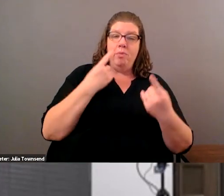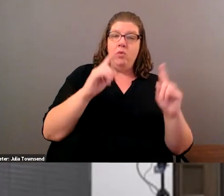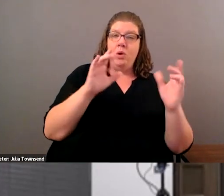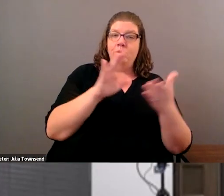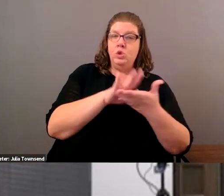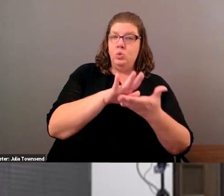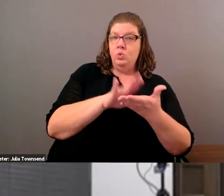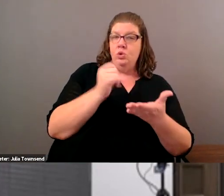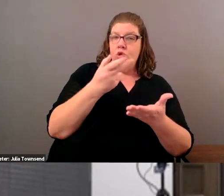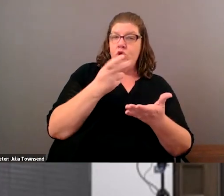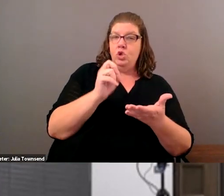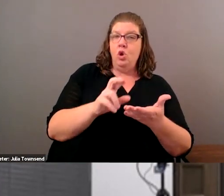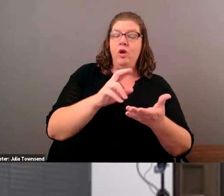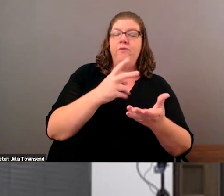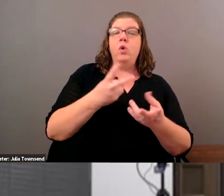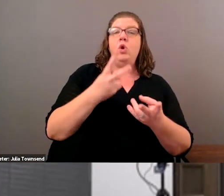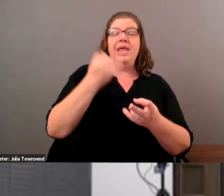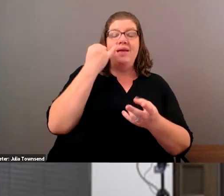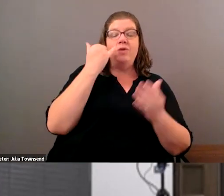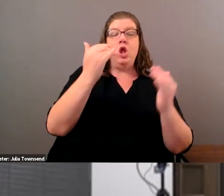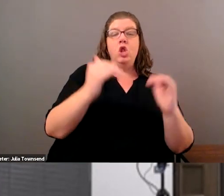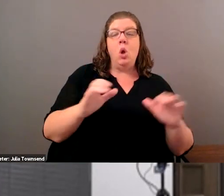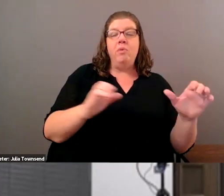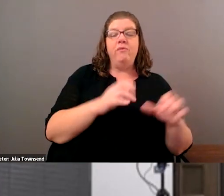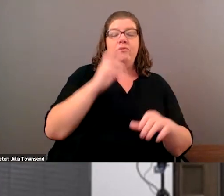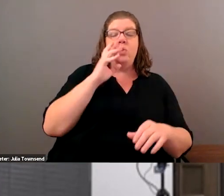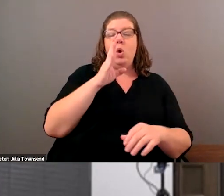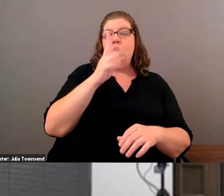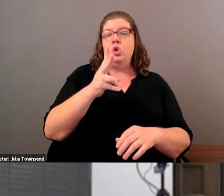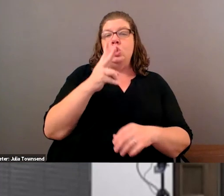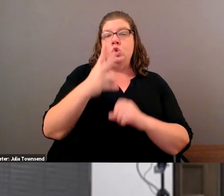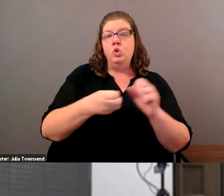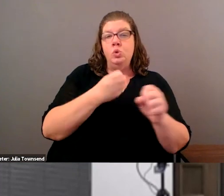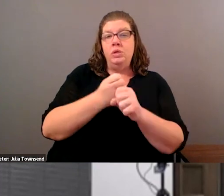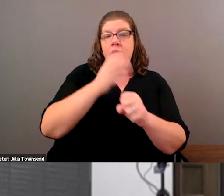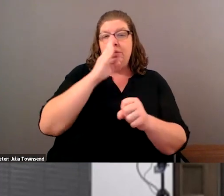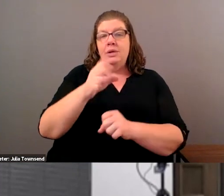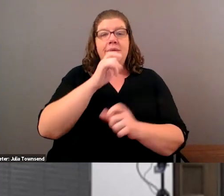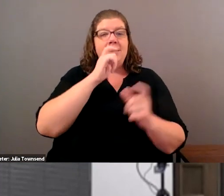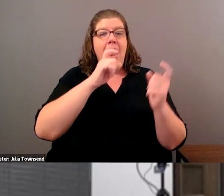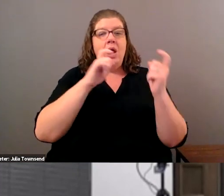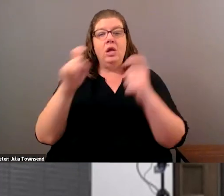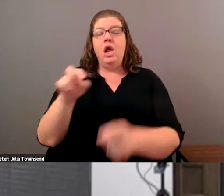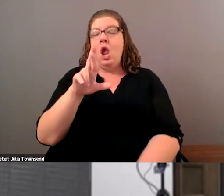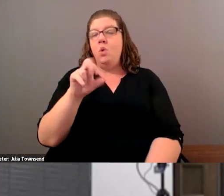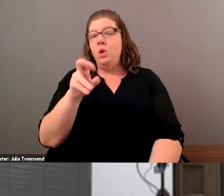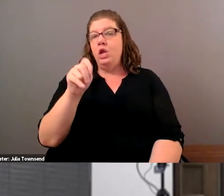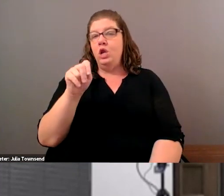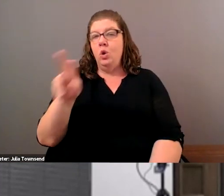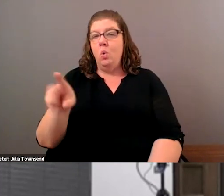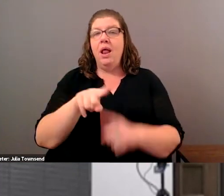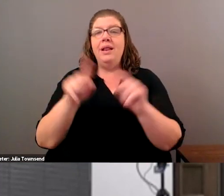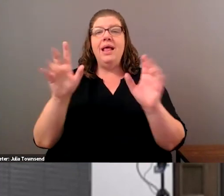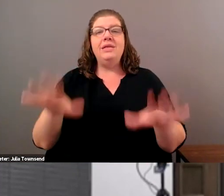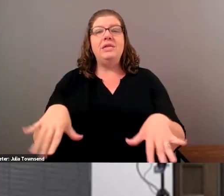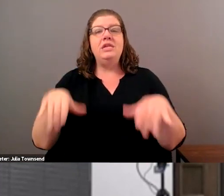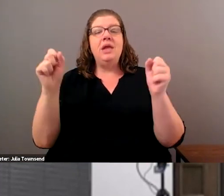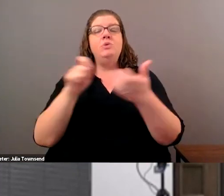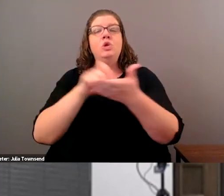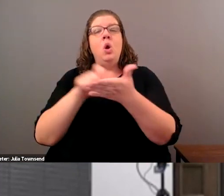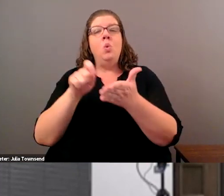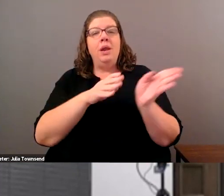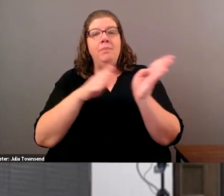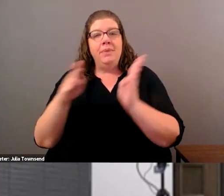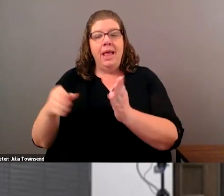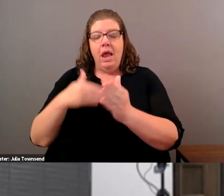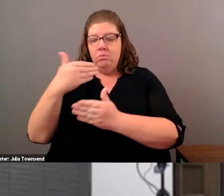for 2 consecutive years, shall not be granted a renewal unless it adopts a written plan of meaningful